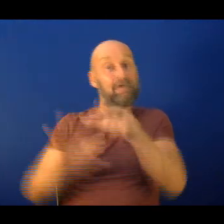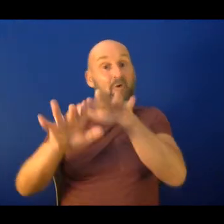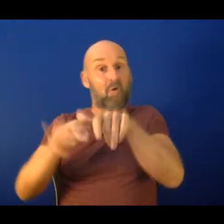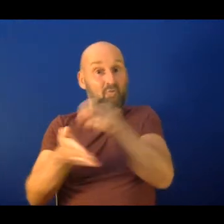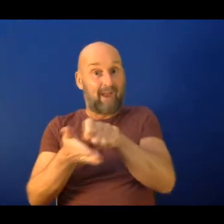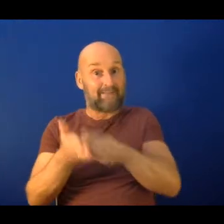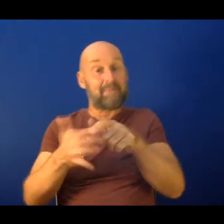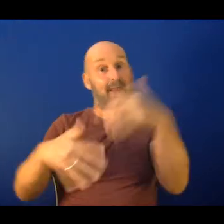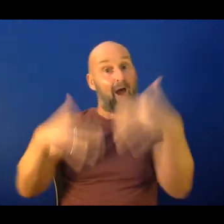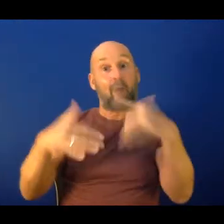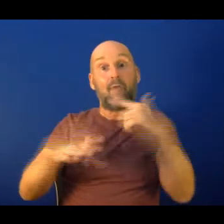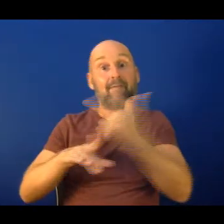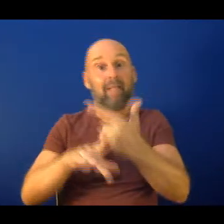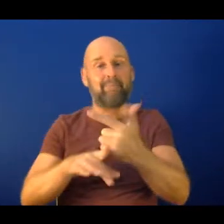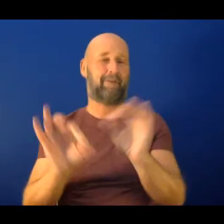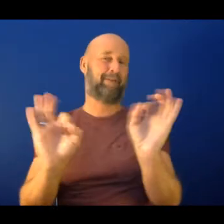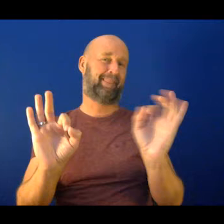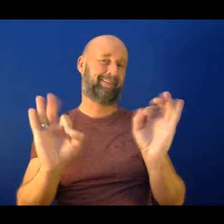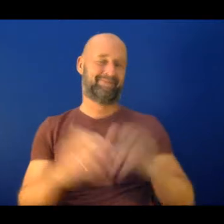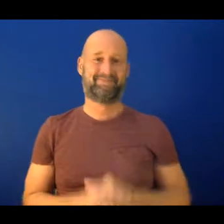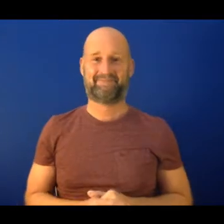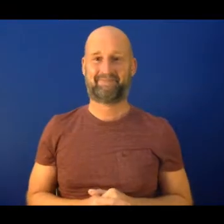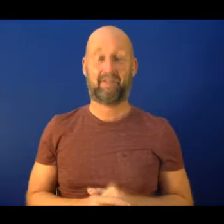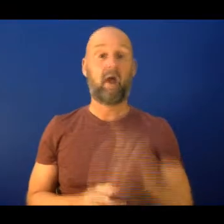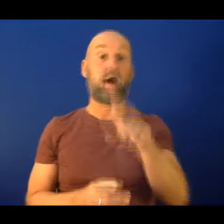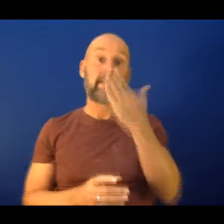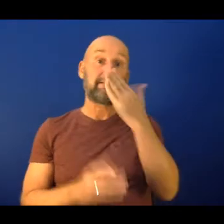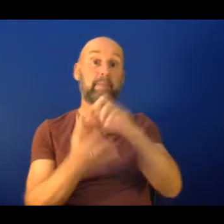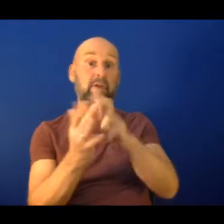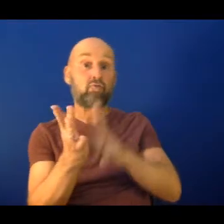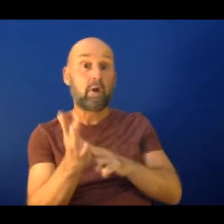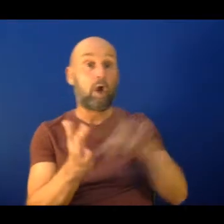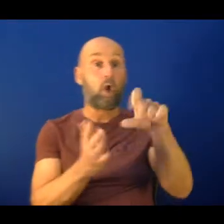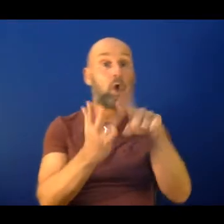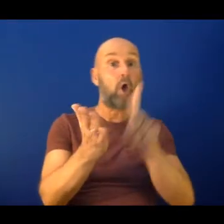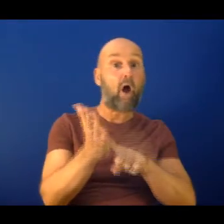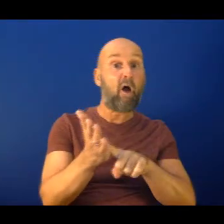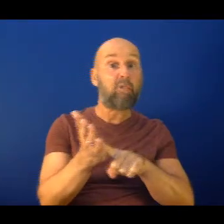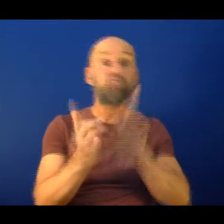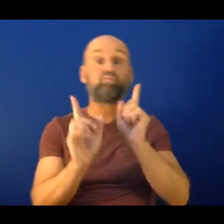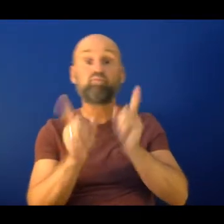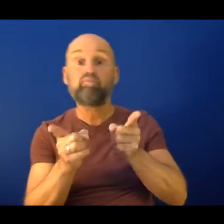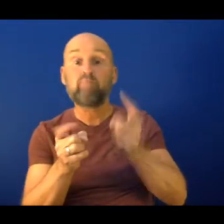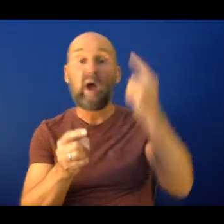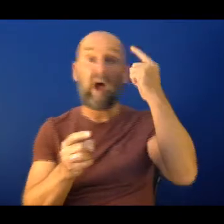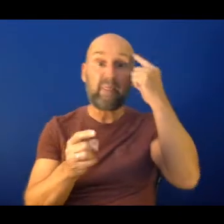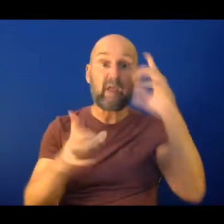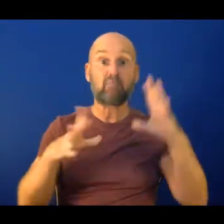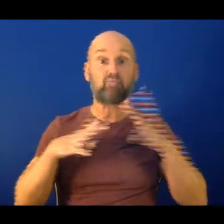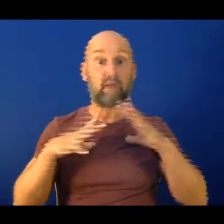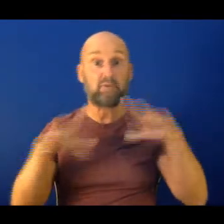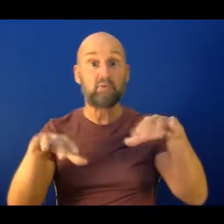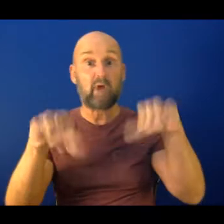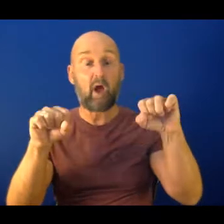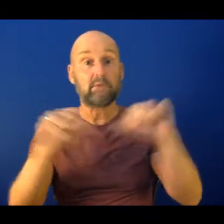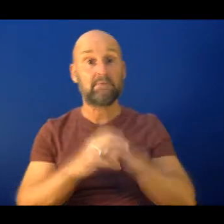harmed in the making of this film. Here now, and it looks like Cole's here as well, so we can pretty much get underway.